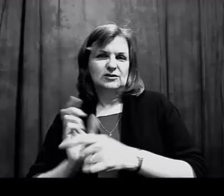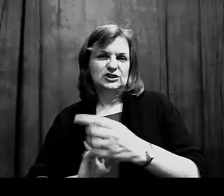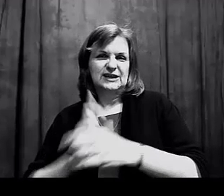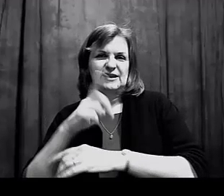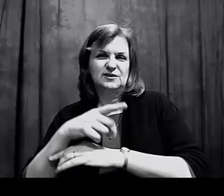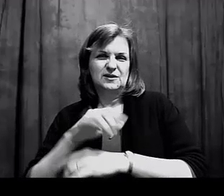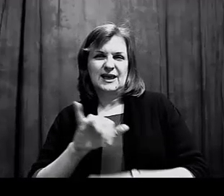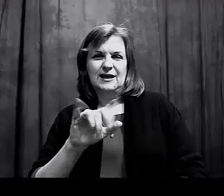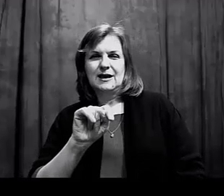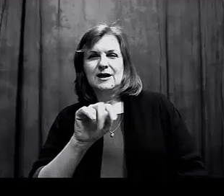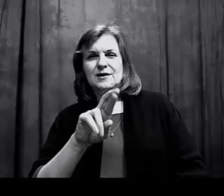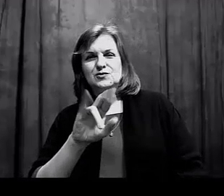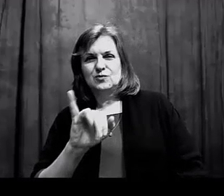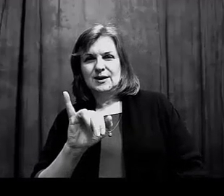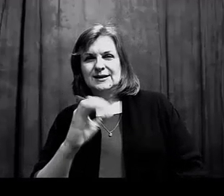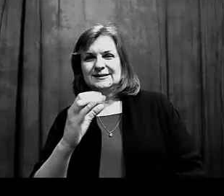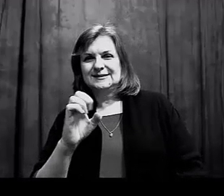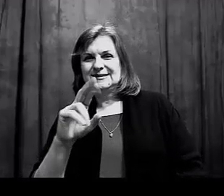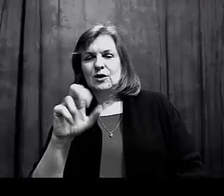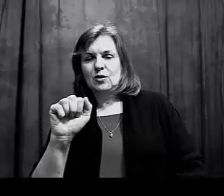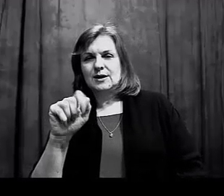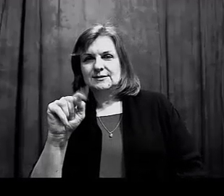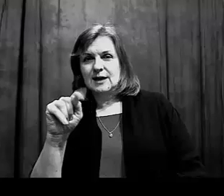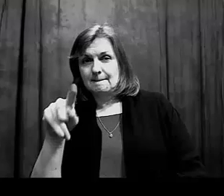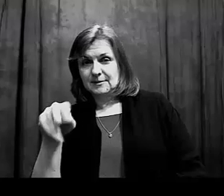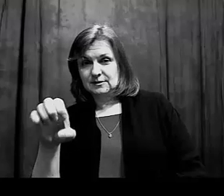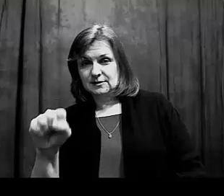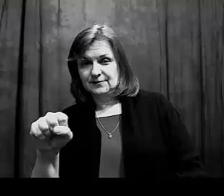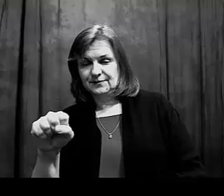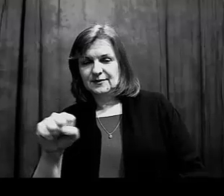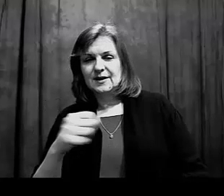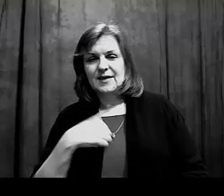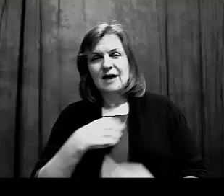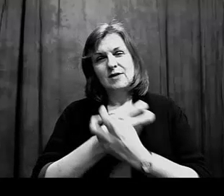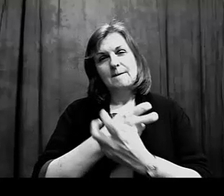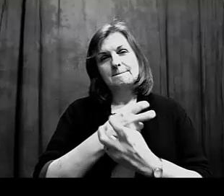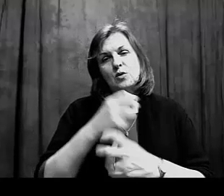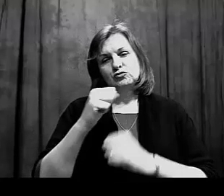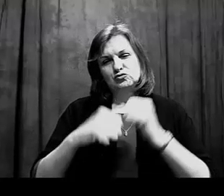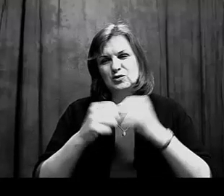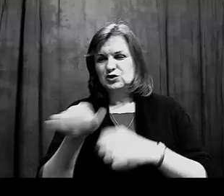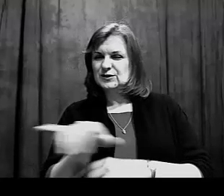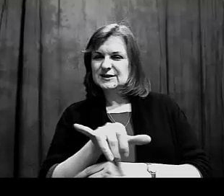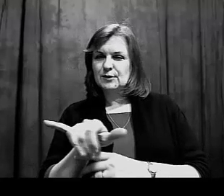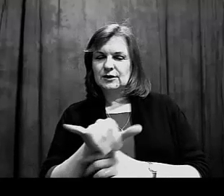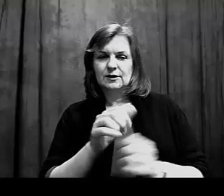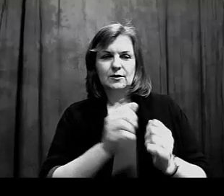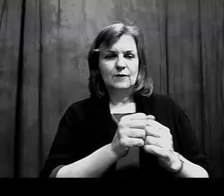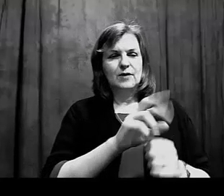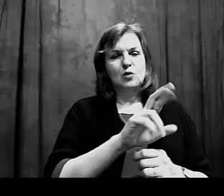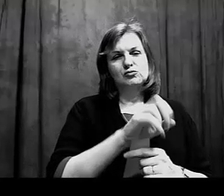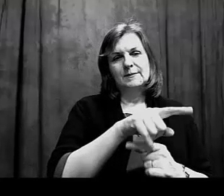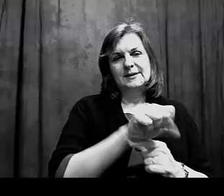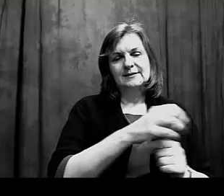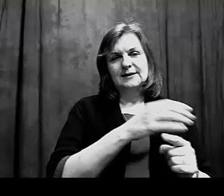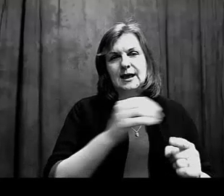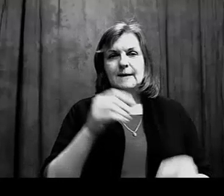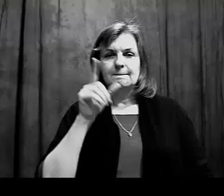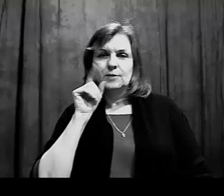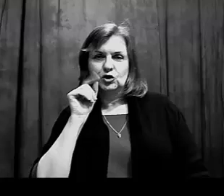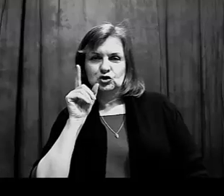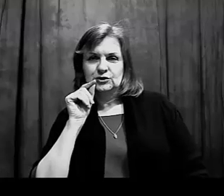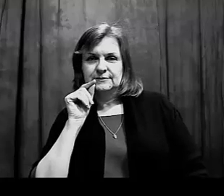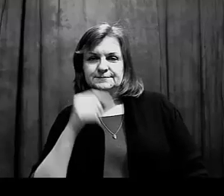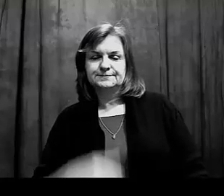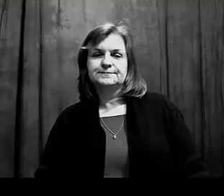typically think of with a triceratops or something like that, right? So this bone structure we've looked at before, so